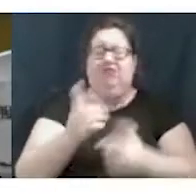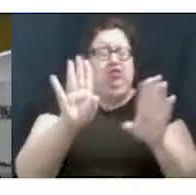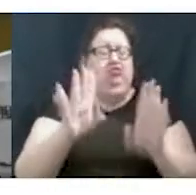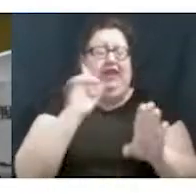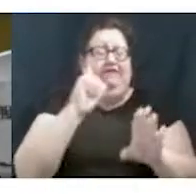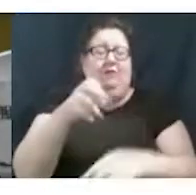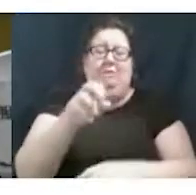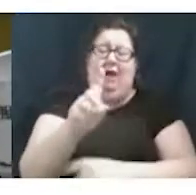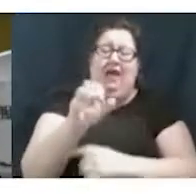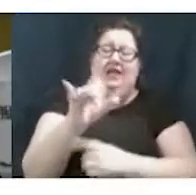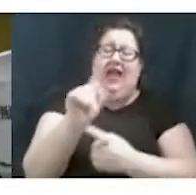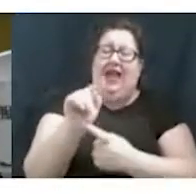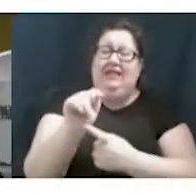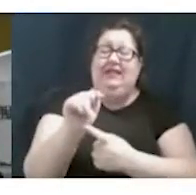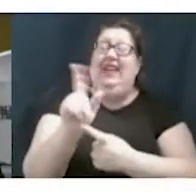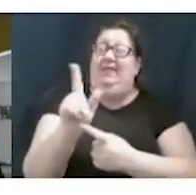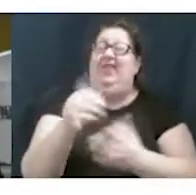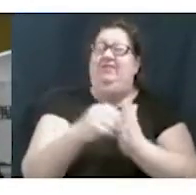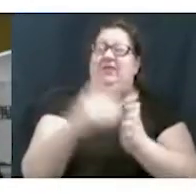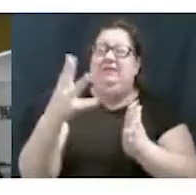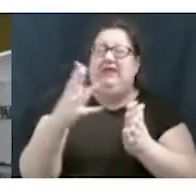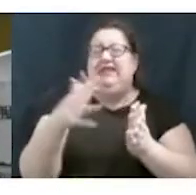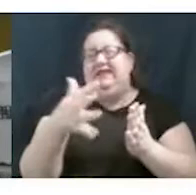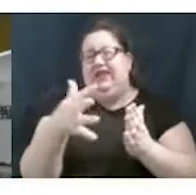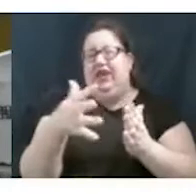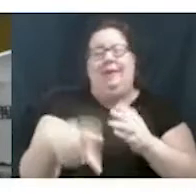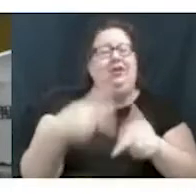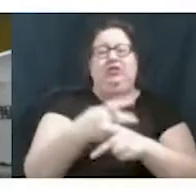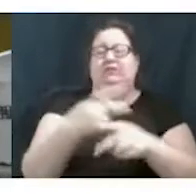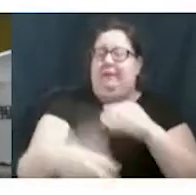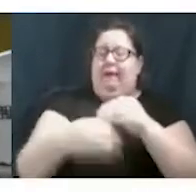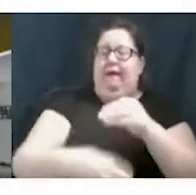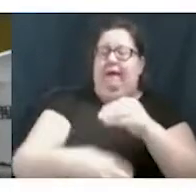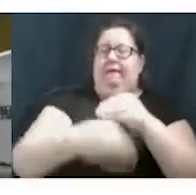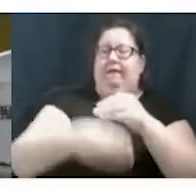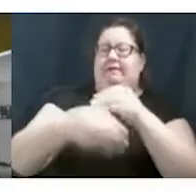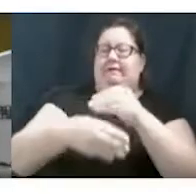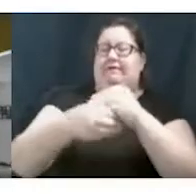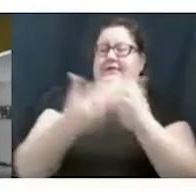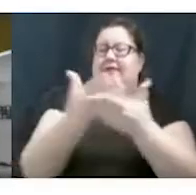and they're pretty inexpensive. So just keep adding to your inventory.